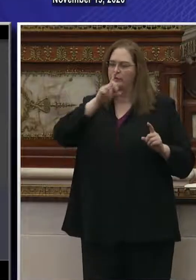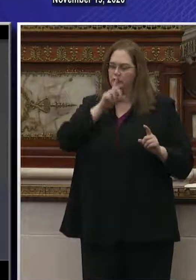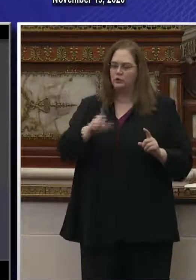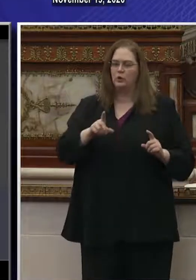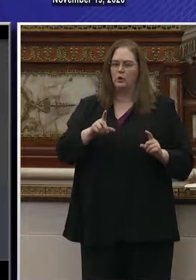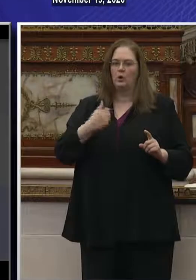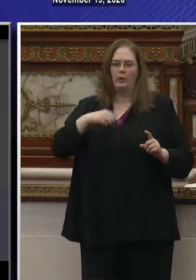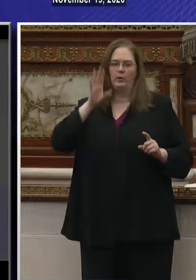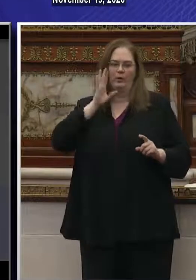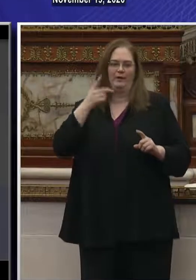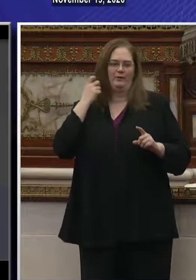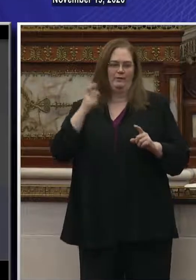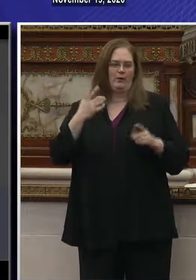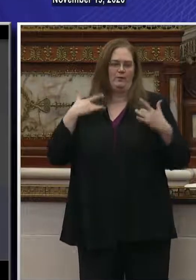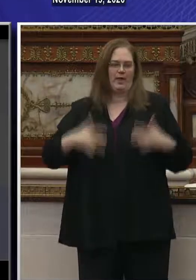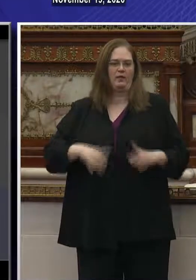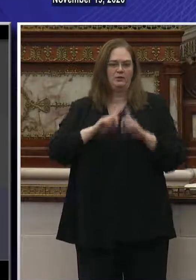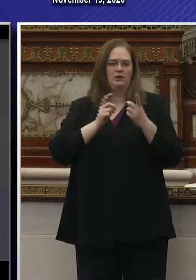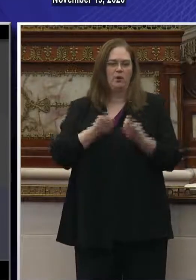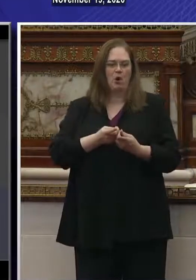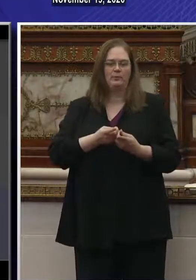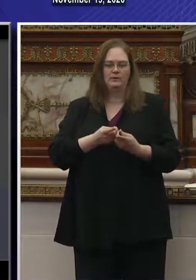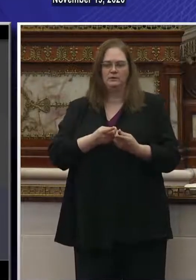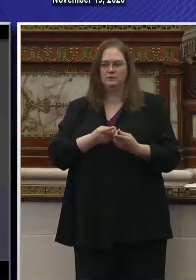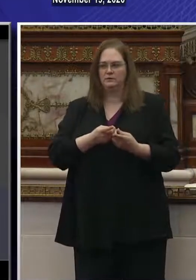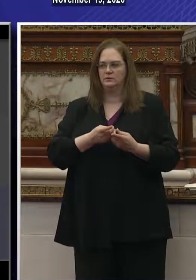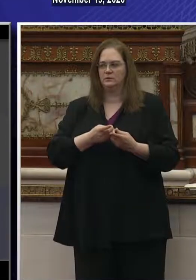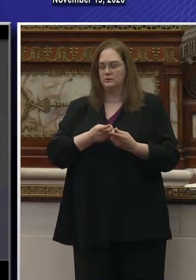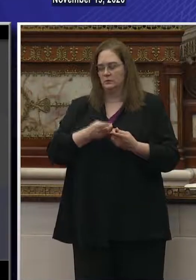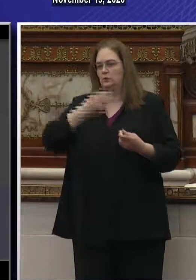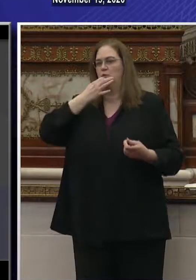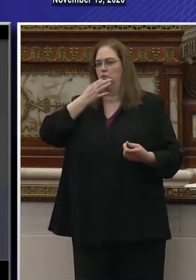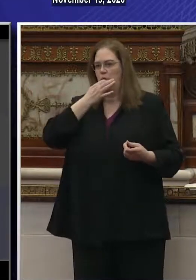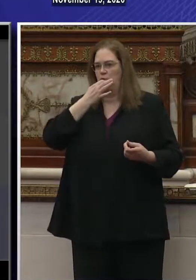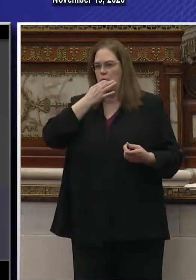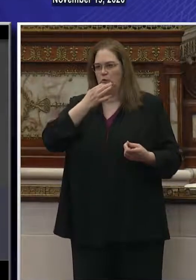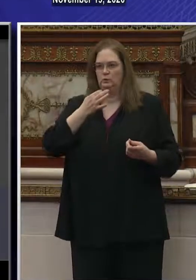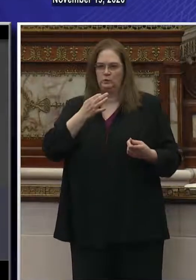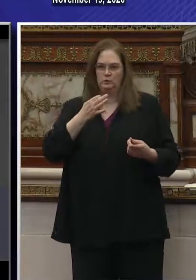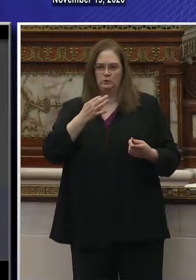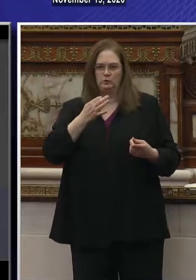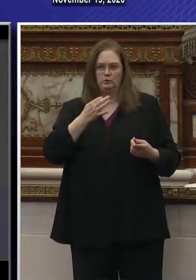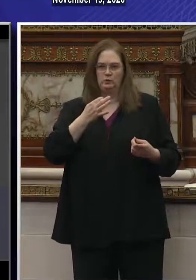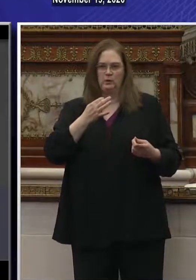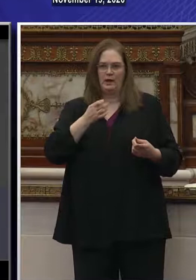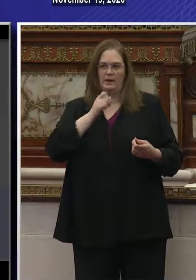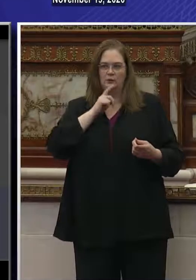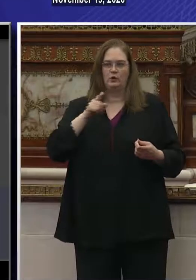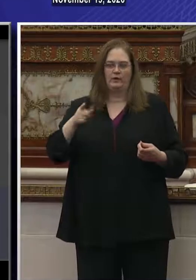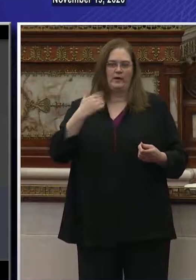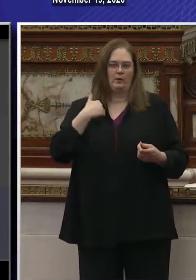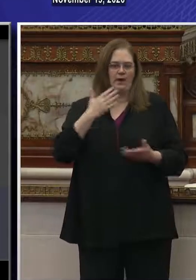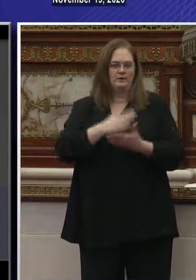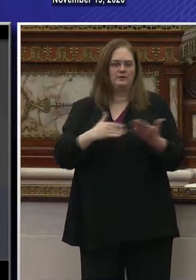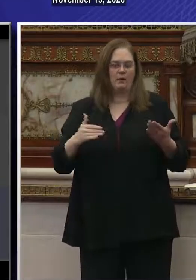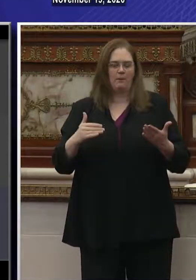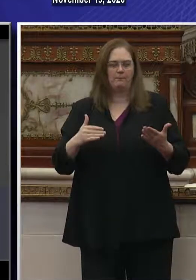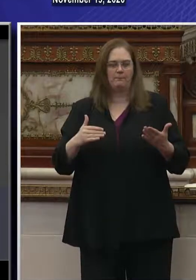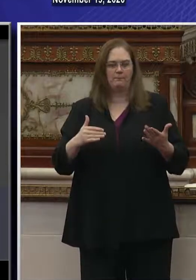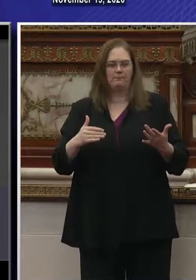pretty sure we'll hear from the health department soon. and I'm sure they would have some